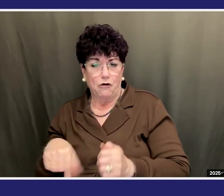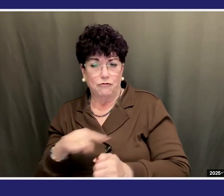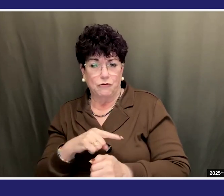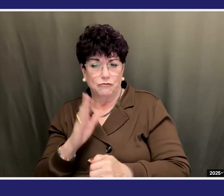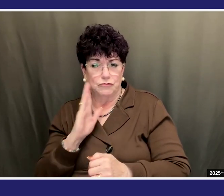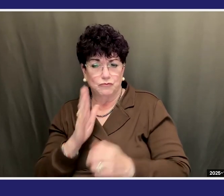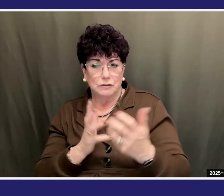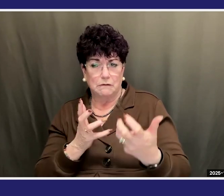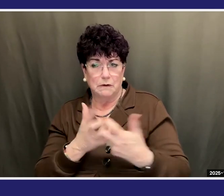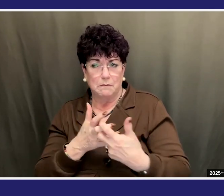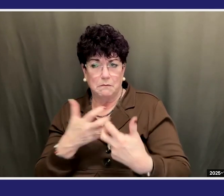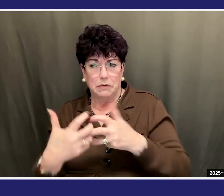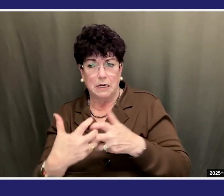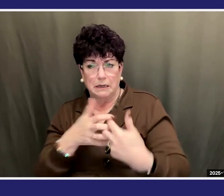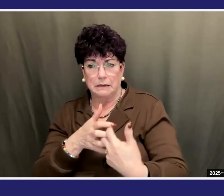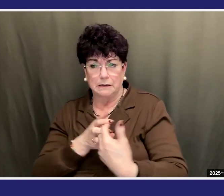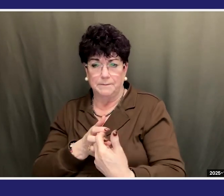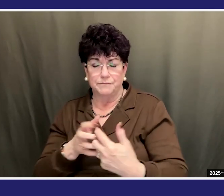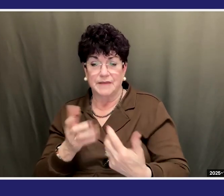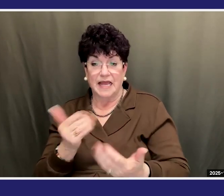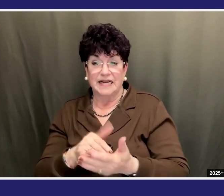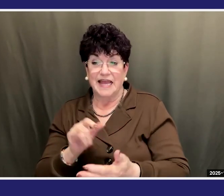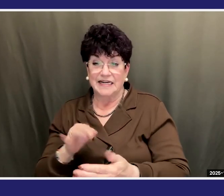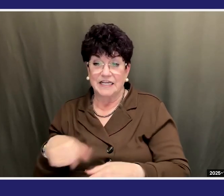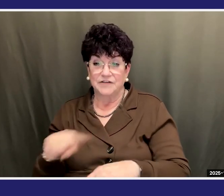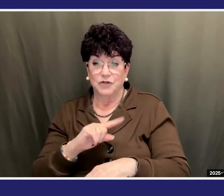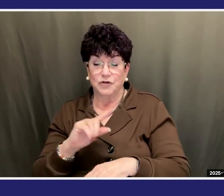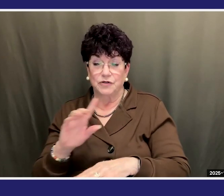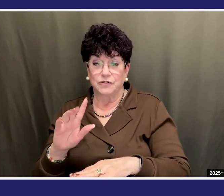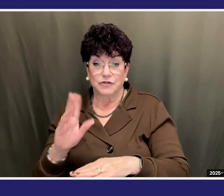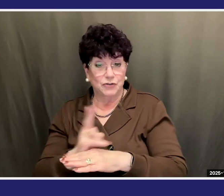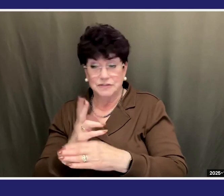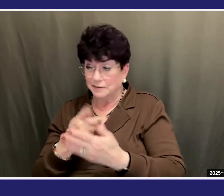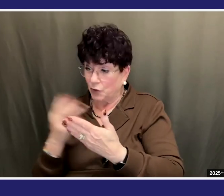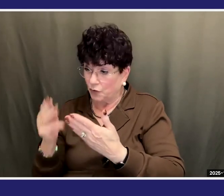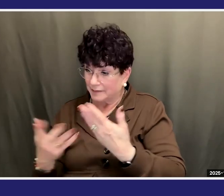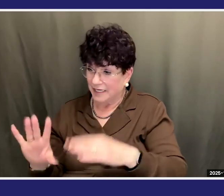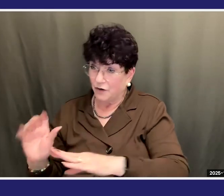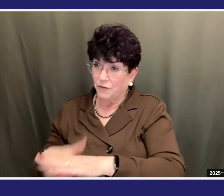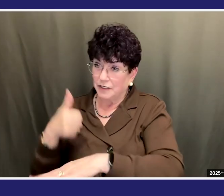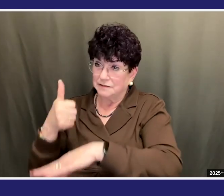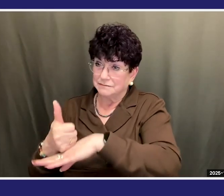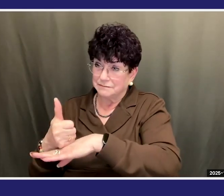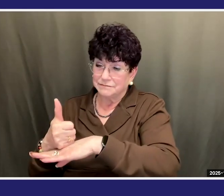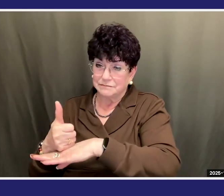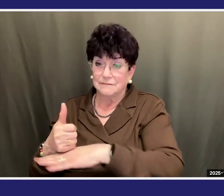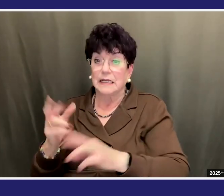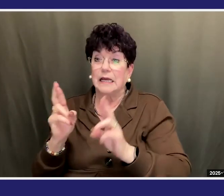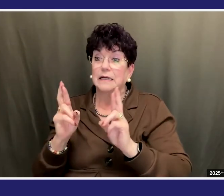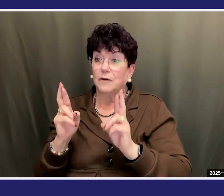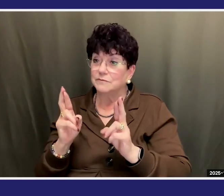all be combined. And if, again, you're building upon programs that are already existing, I hope